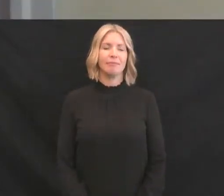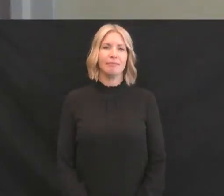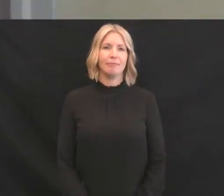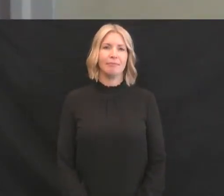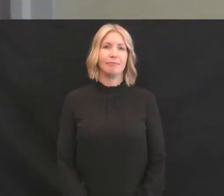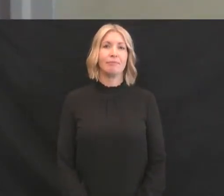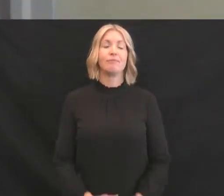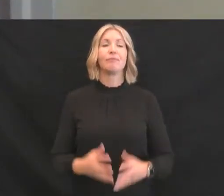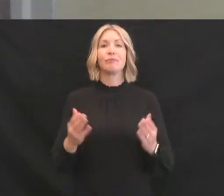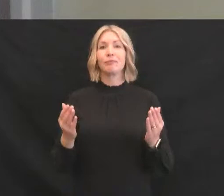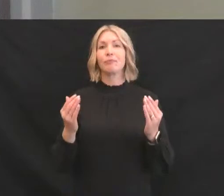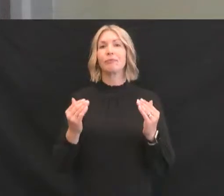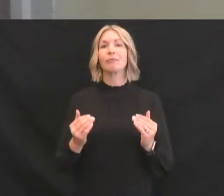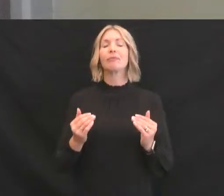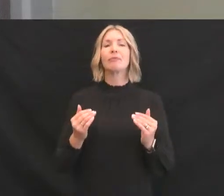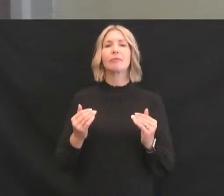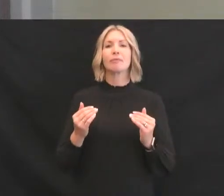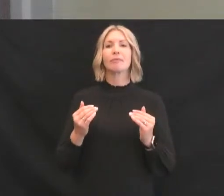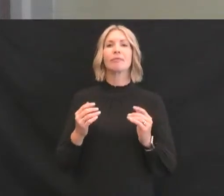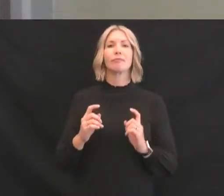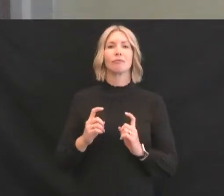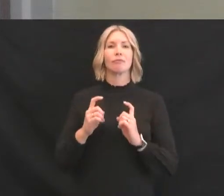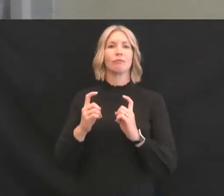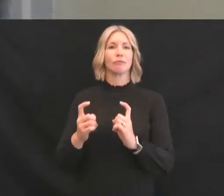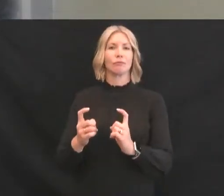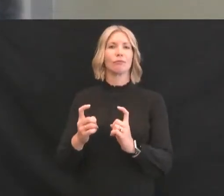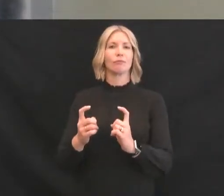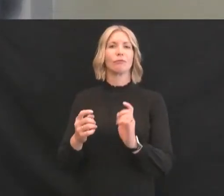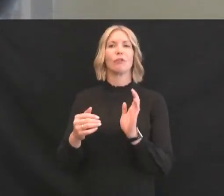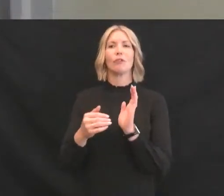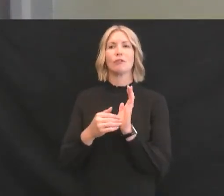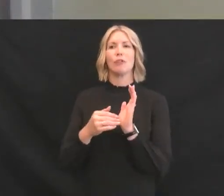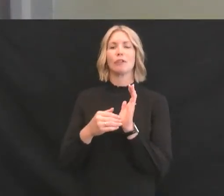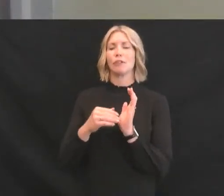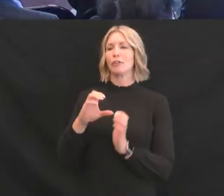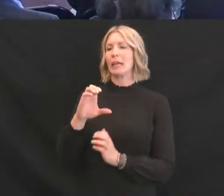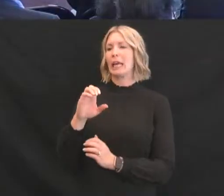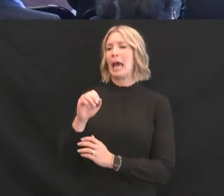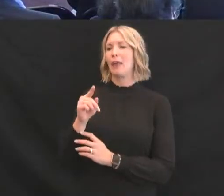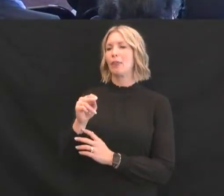To receive the Order of Newfoundland and Labrador, Dr. Catherine Donovan.